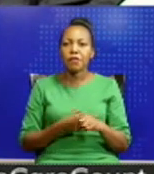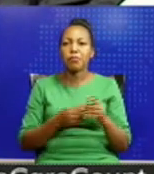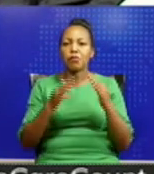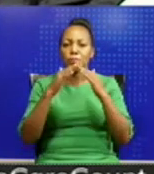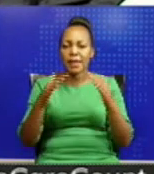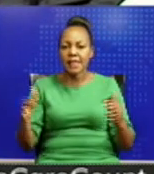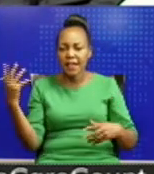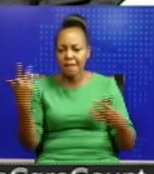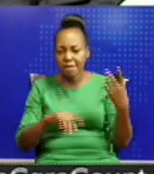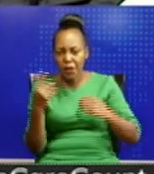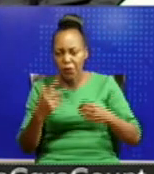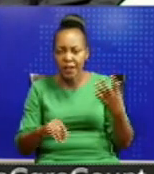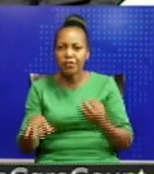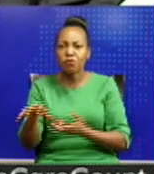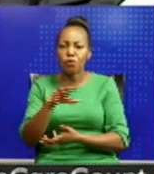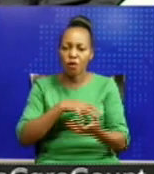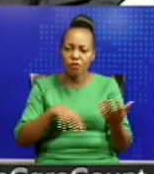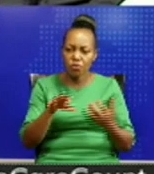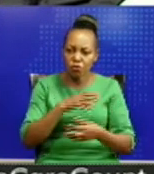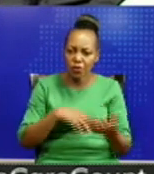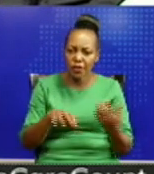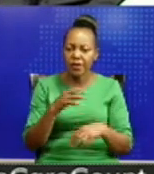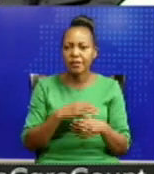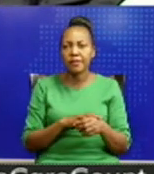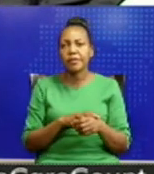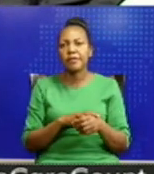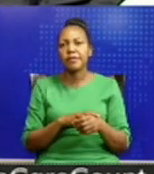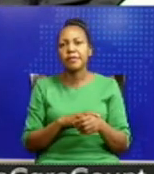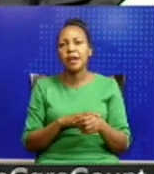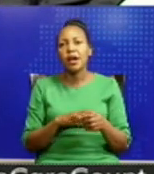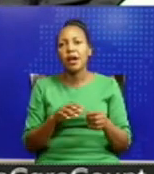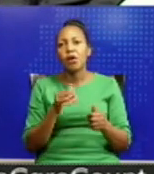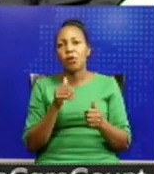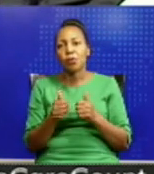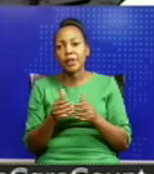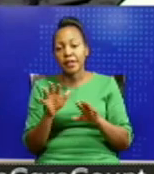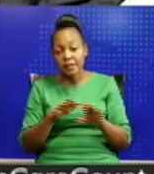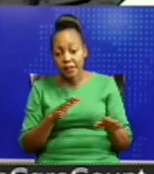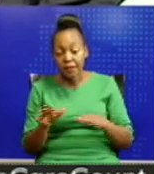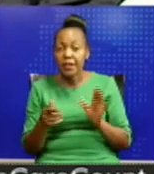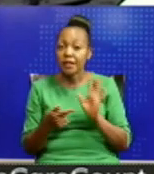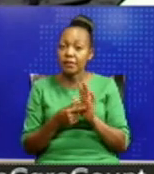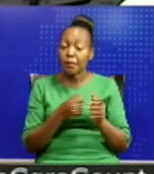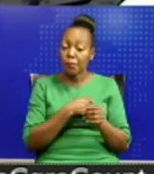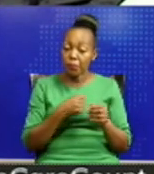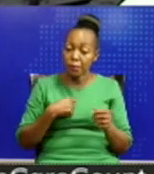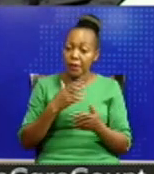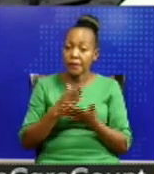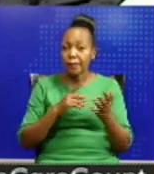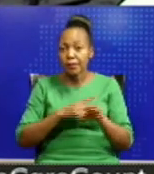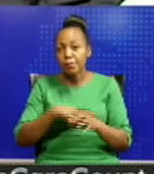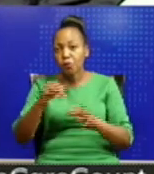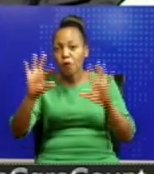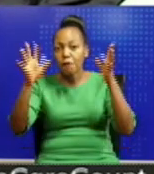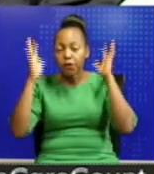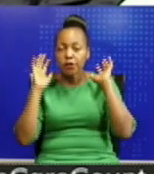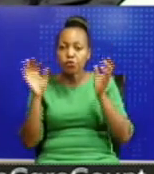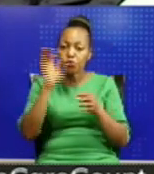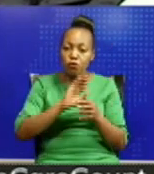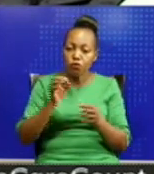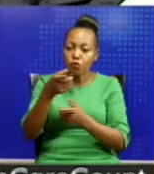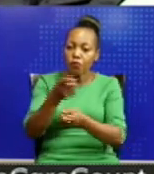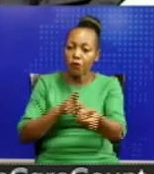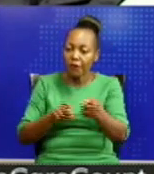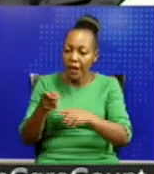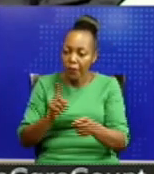domestic violence, from the uncalled for violence as they go to fetch water, to look for firewood. And we found